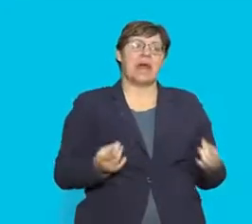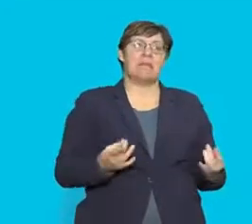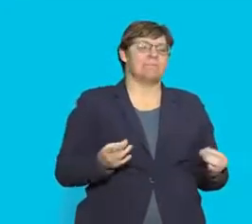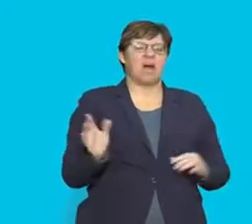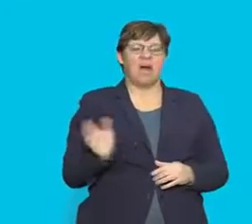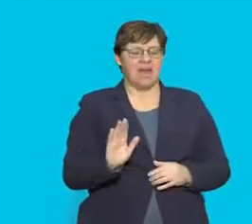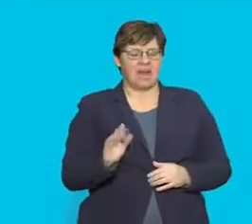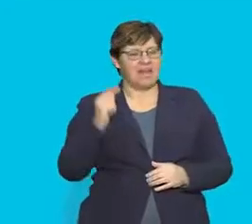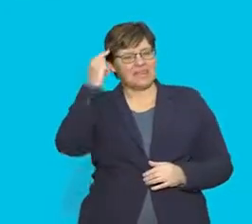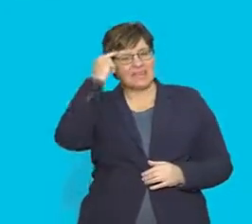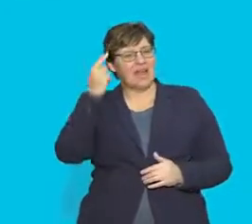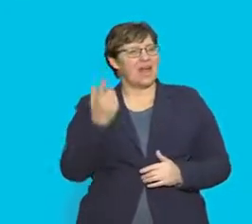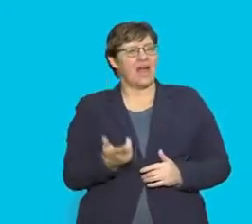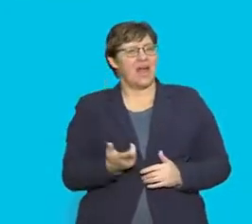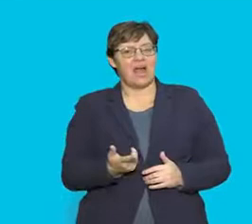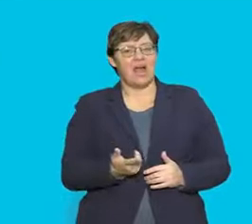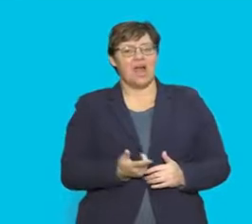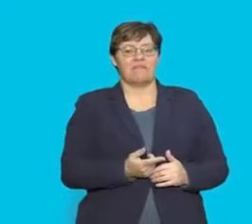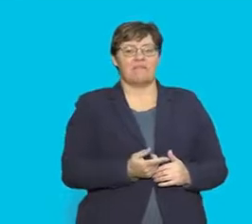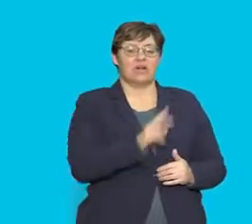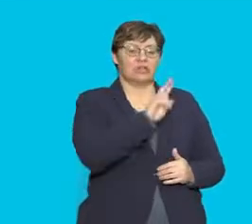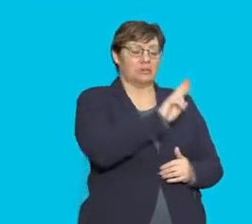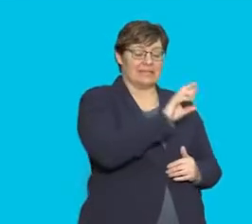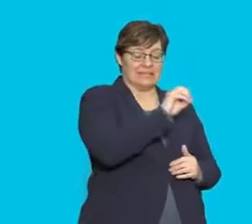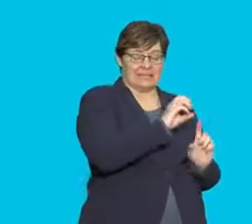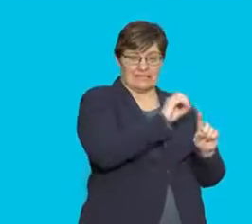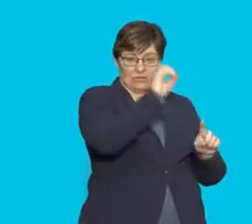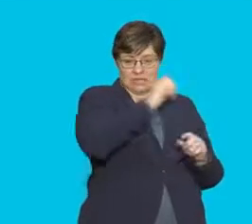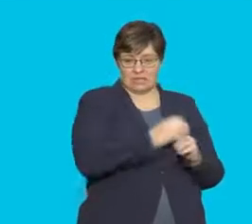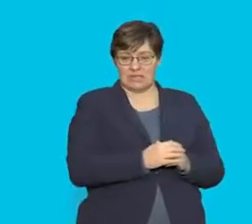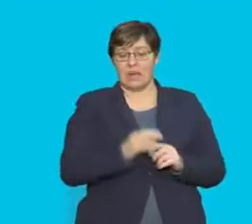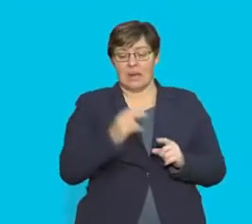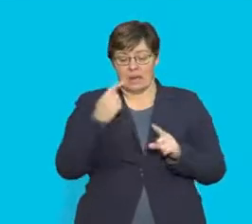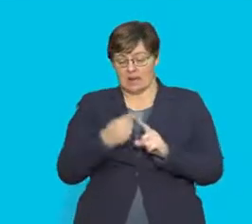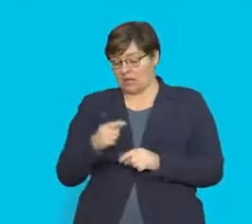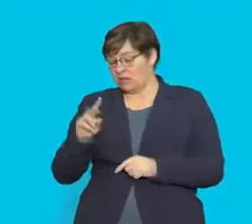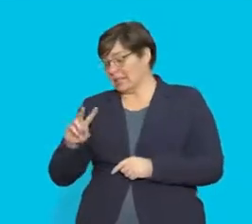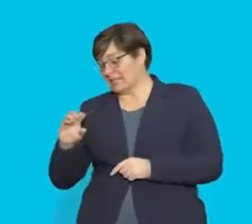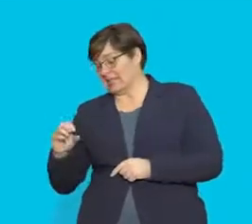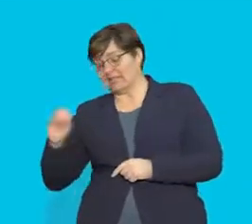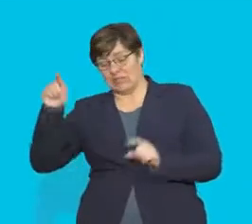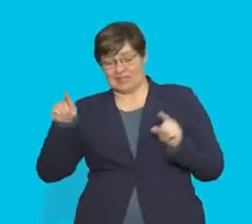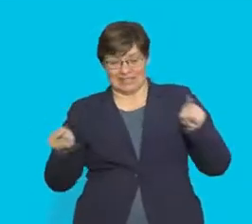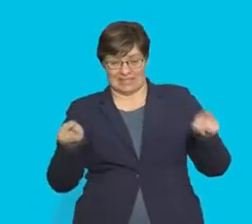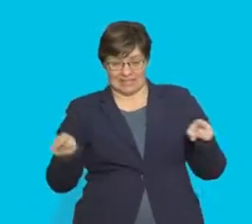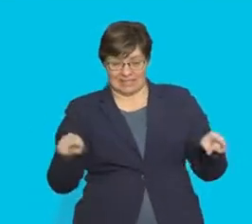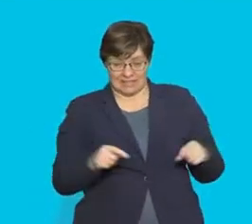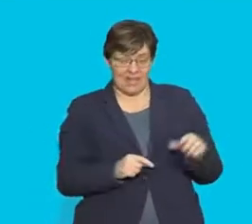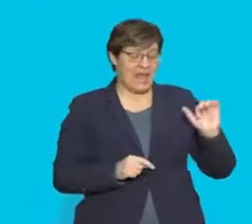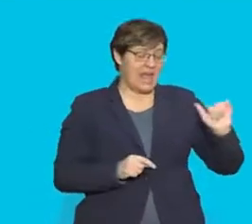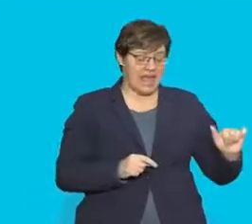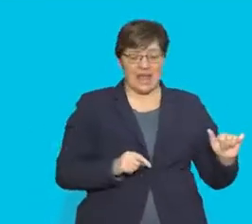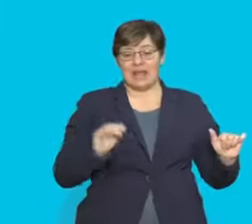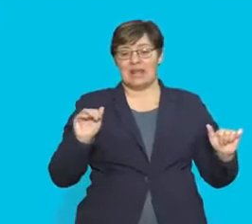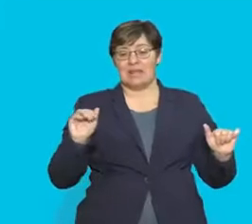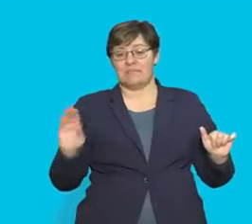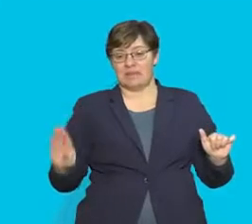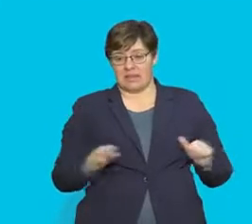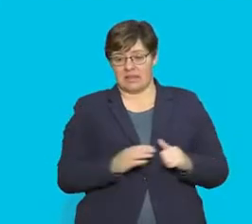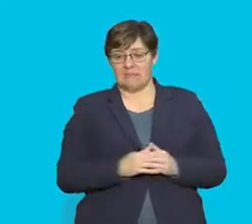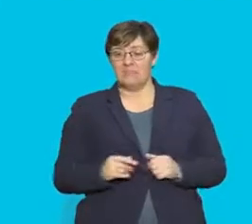more than anything. If I had 20 degrees and 20 degrees there as my A and B, if I